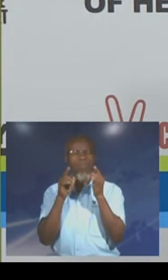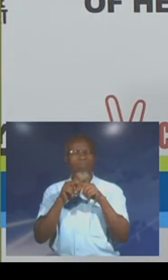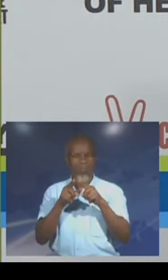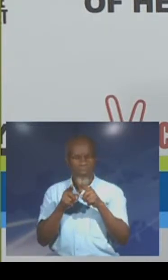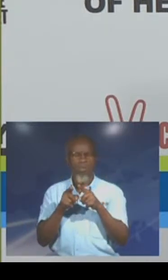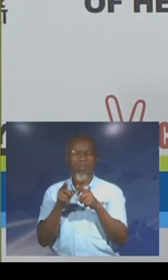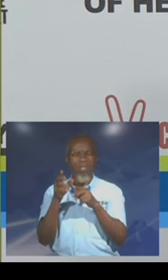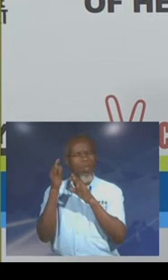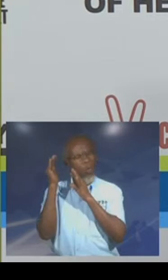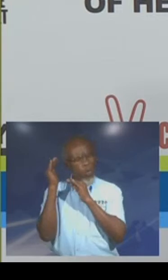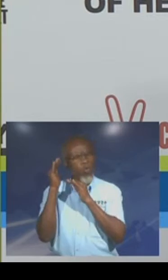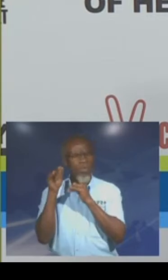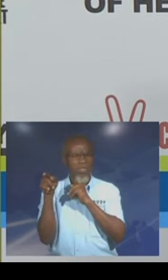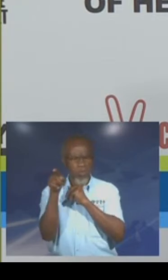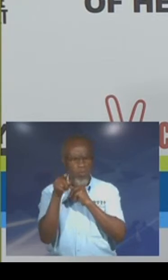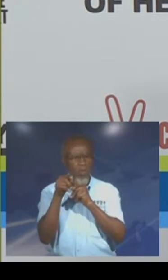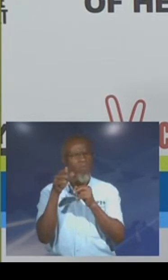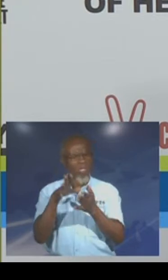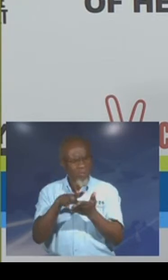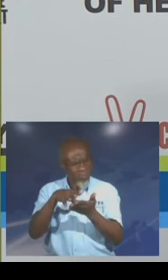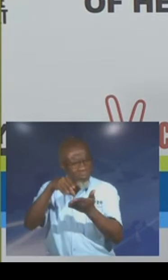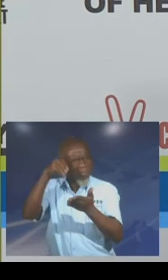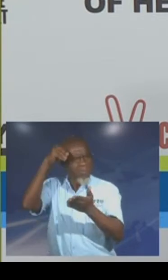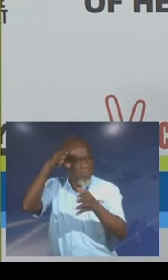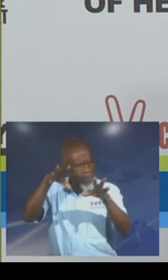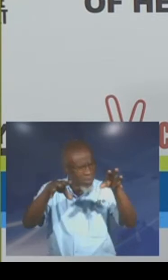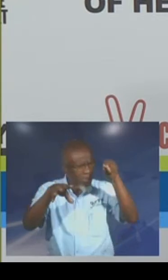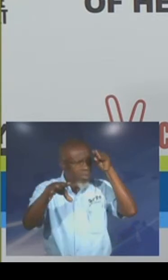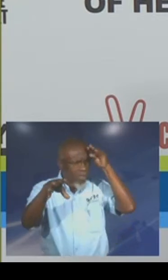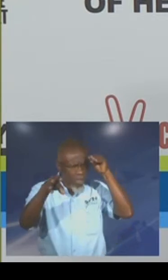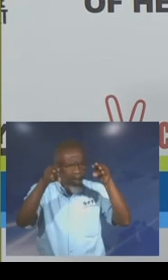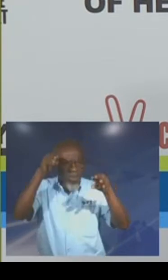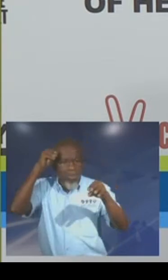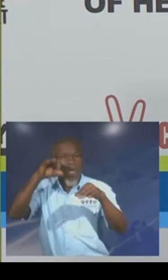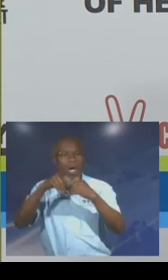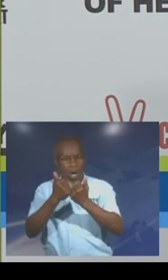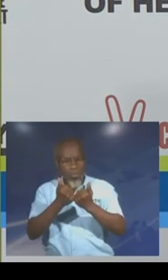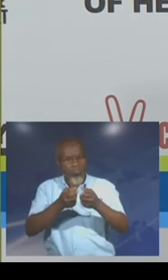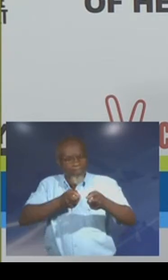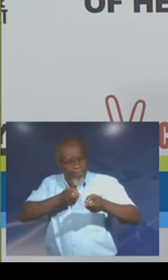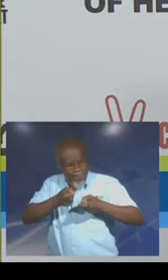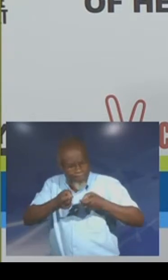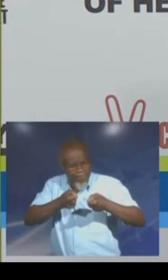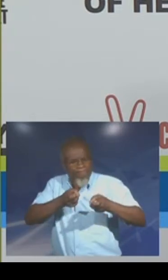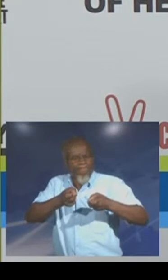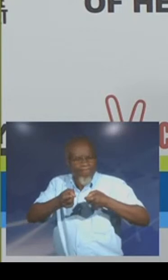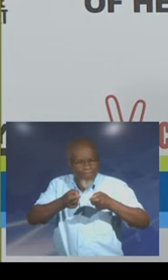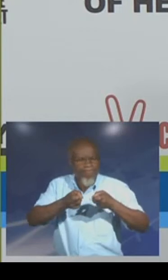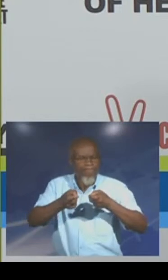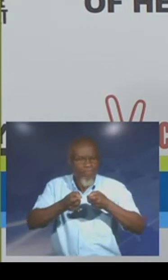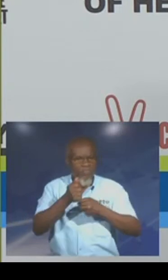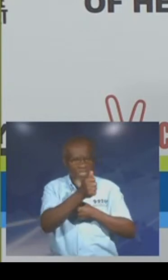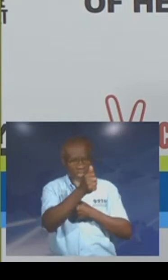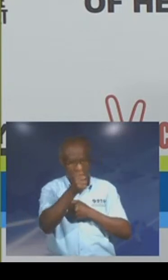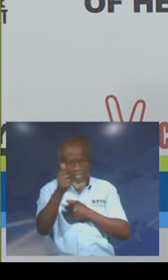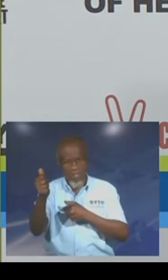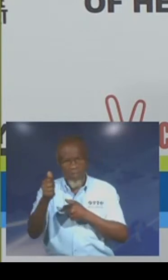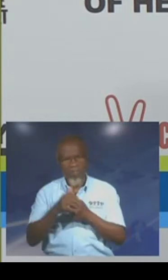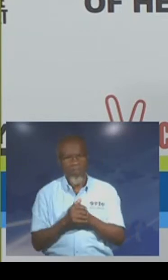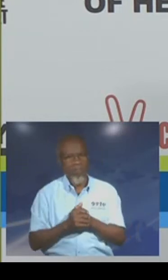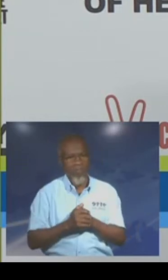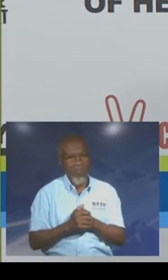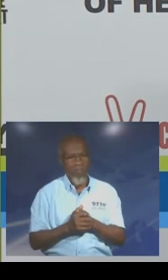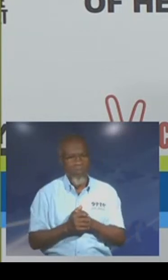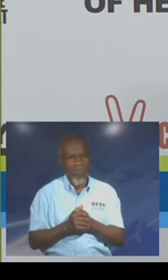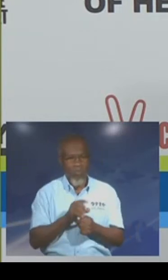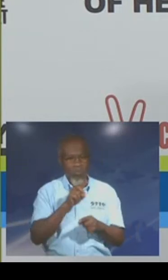how to manage COVID-19 and live with COVID-19. And I don't expect the day after the mandate comes off that everyone will take off their mask at the same time.